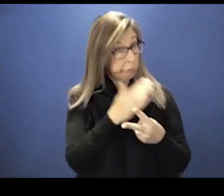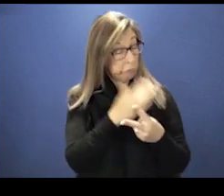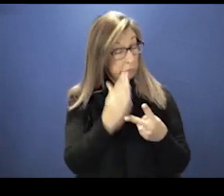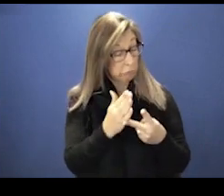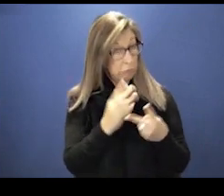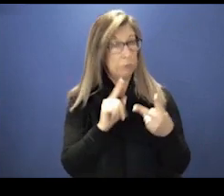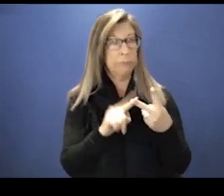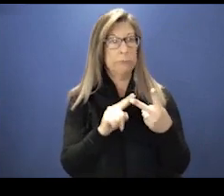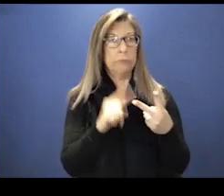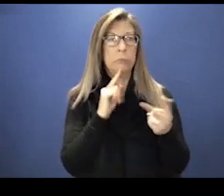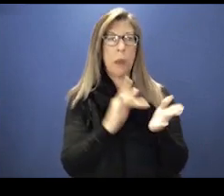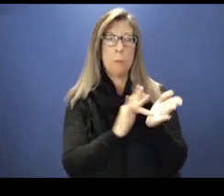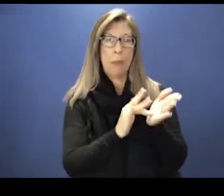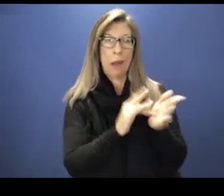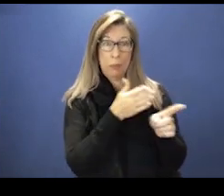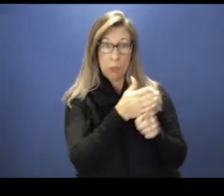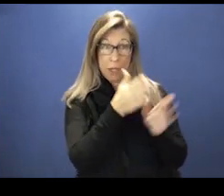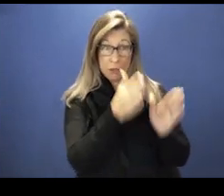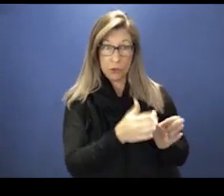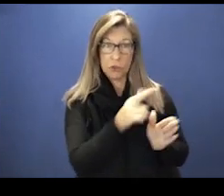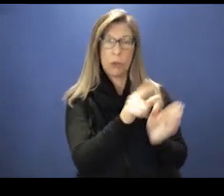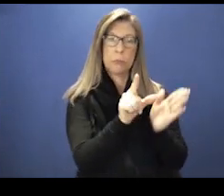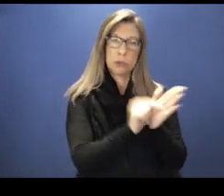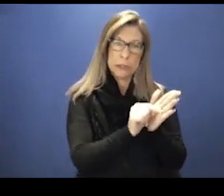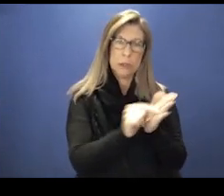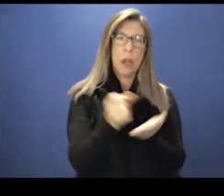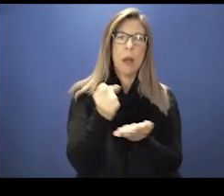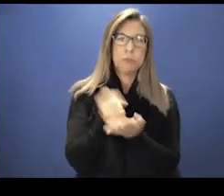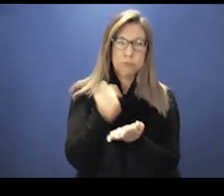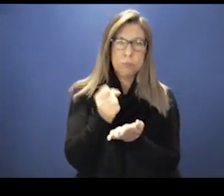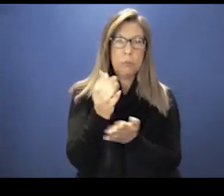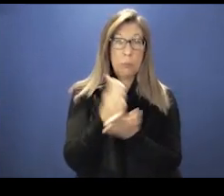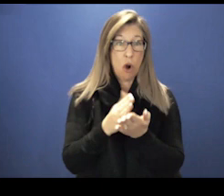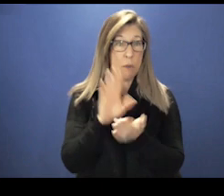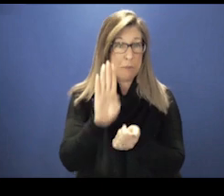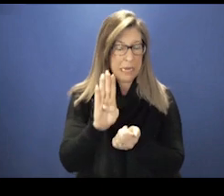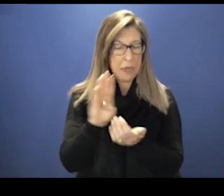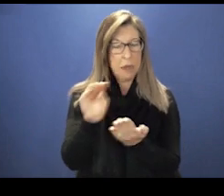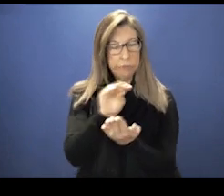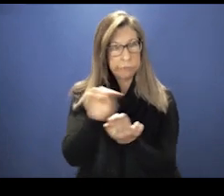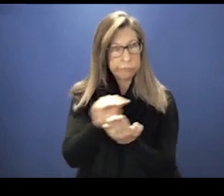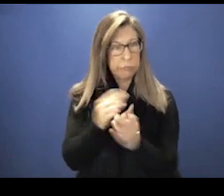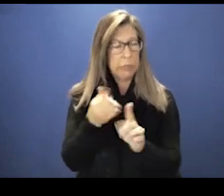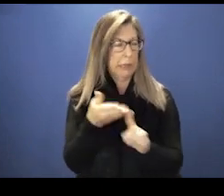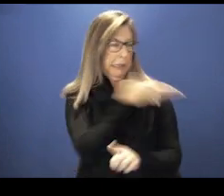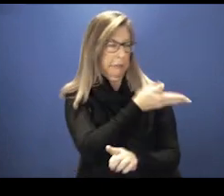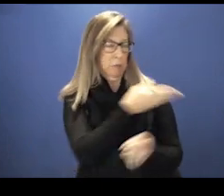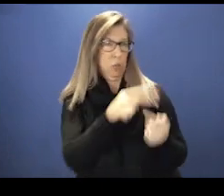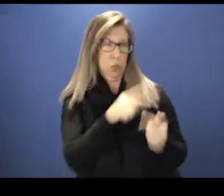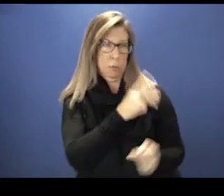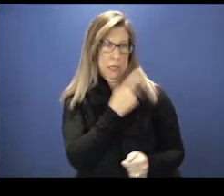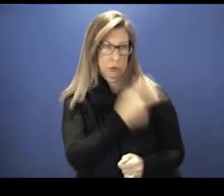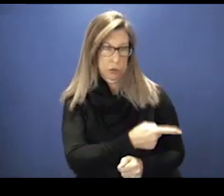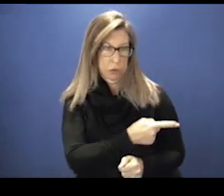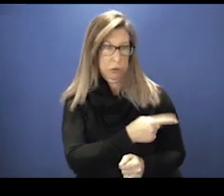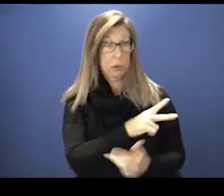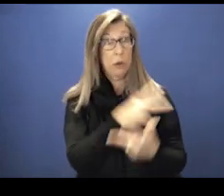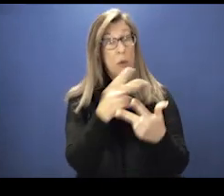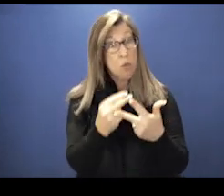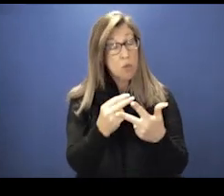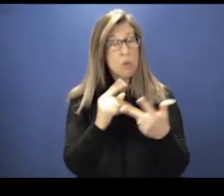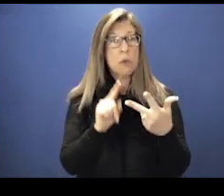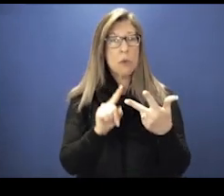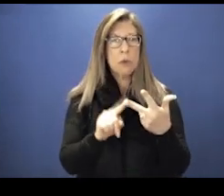prints and certifies Part B of the T2201 and provides it to their patient. Step 3,